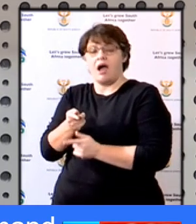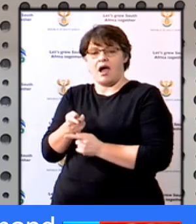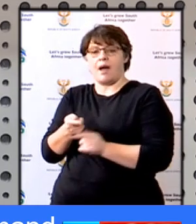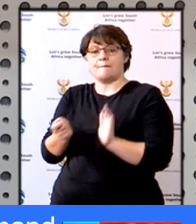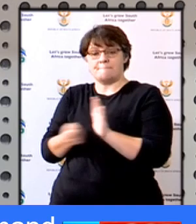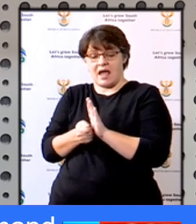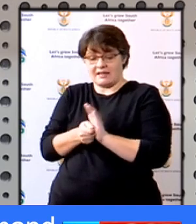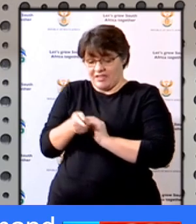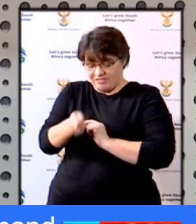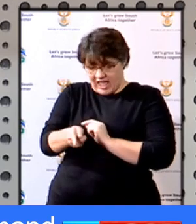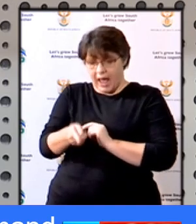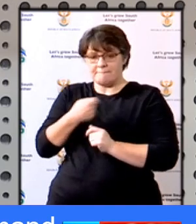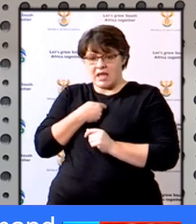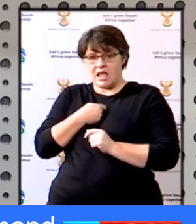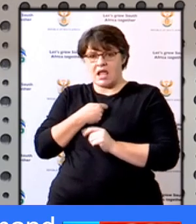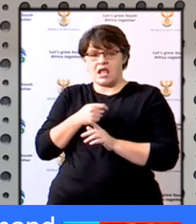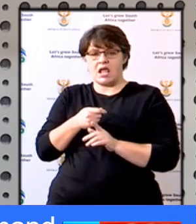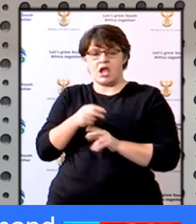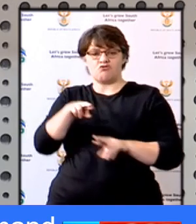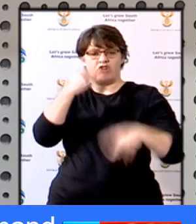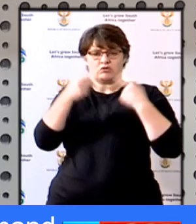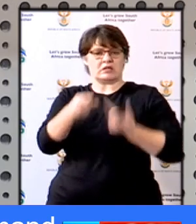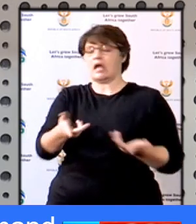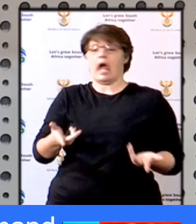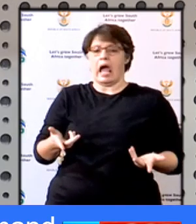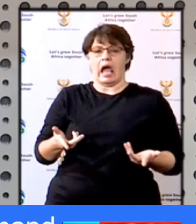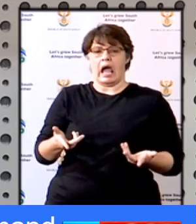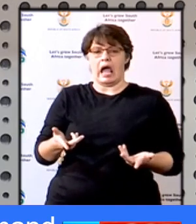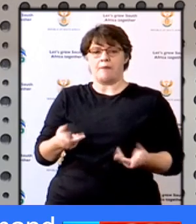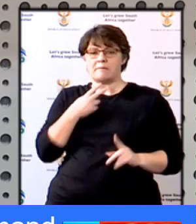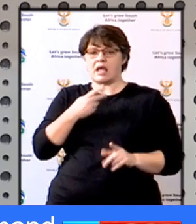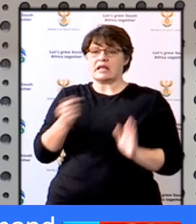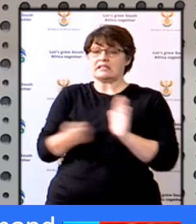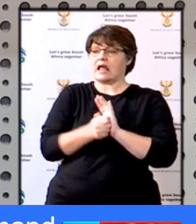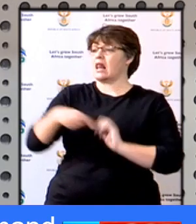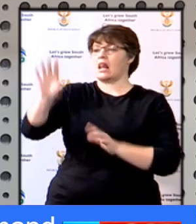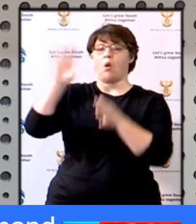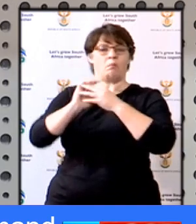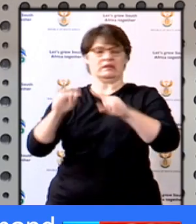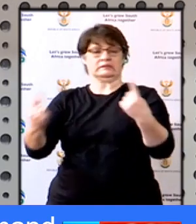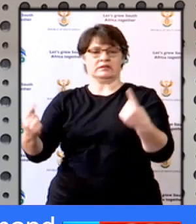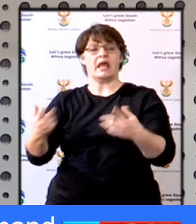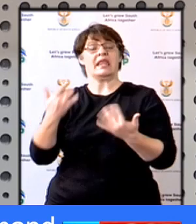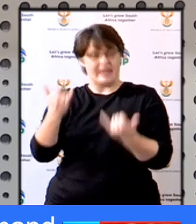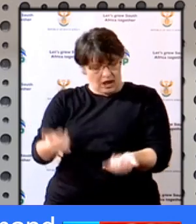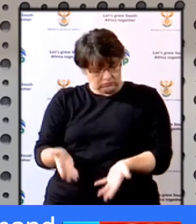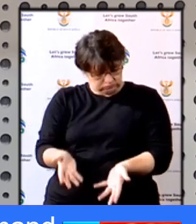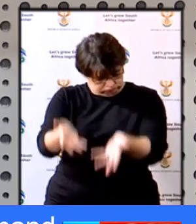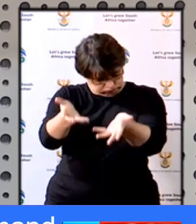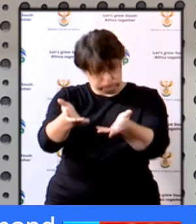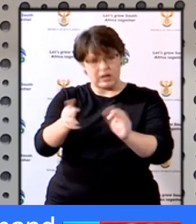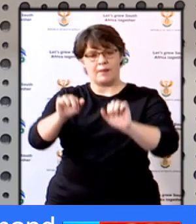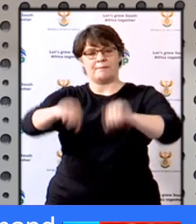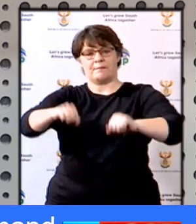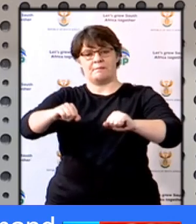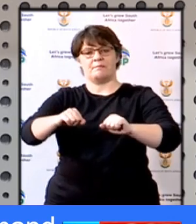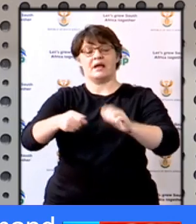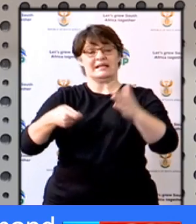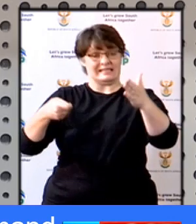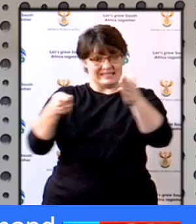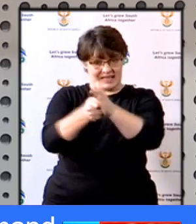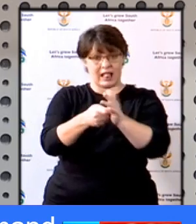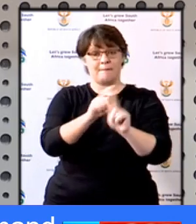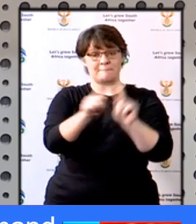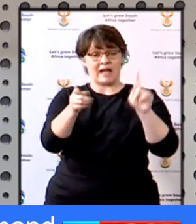consumption on the premises only can now utilize that to sell it for consumption off the premises. I want